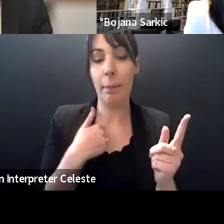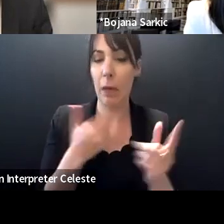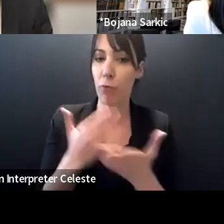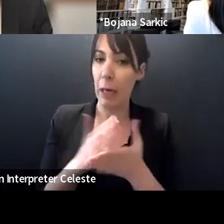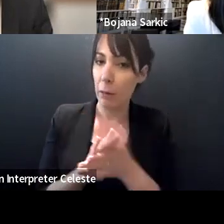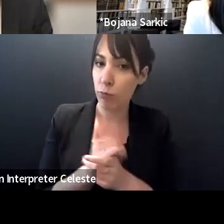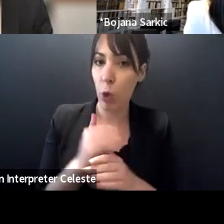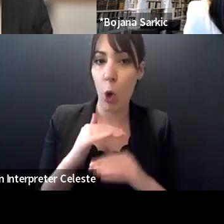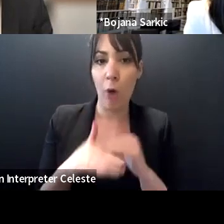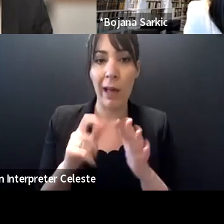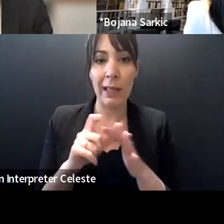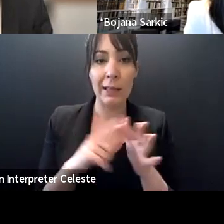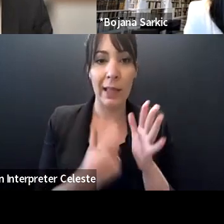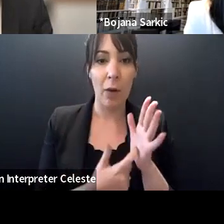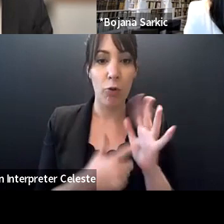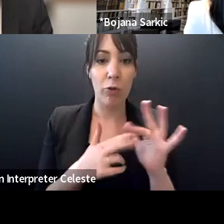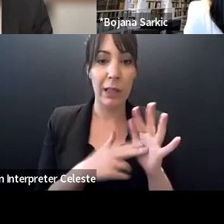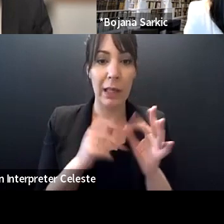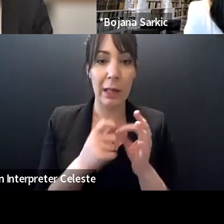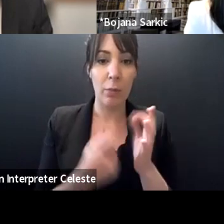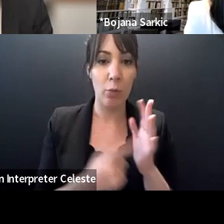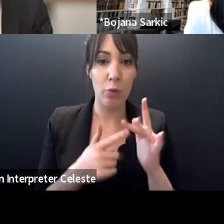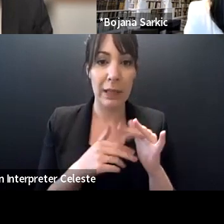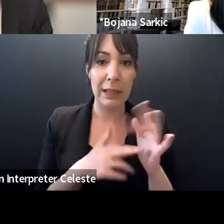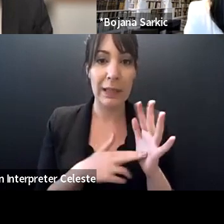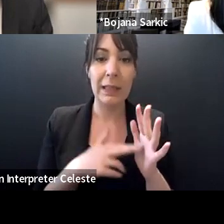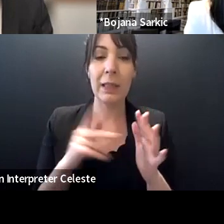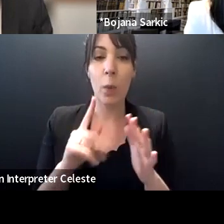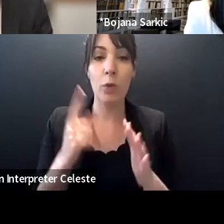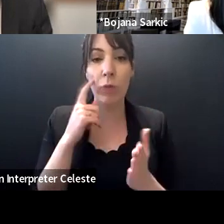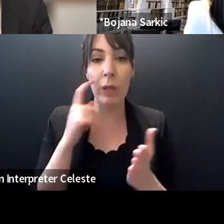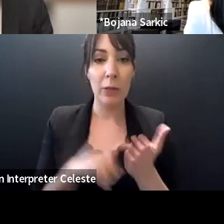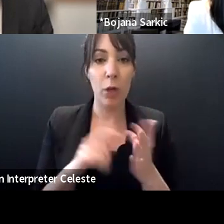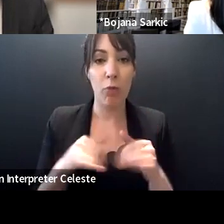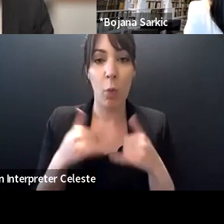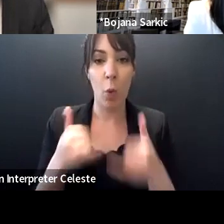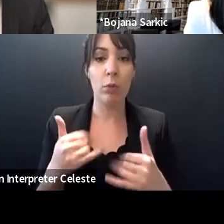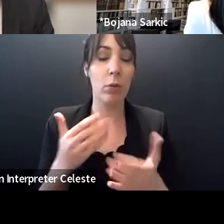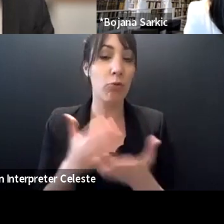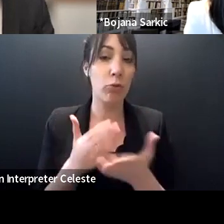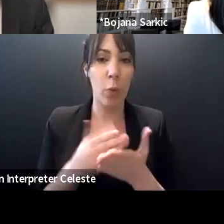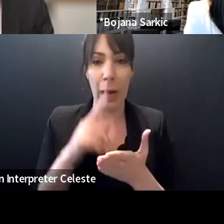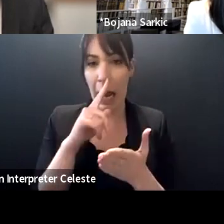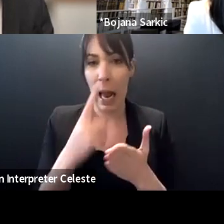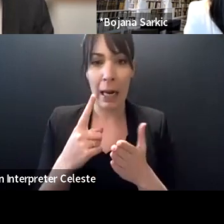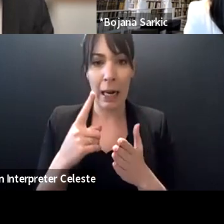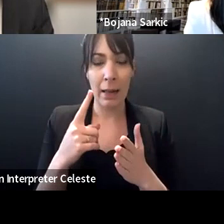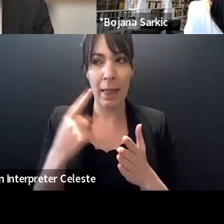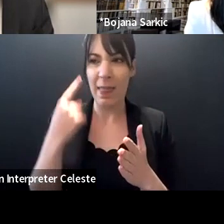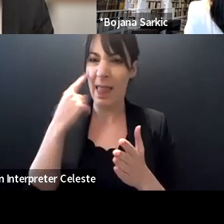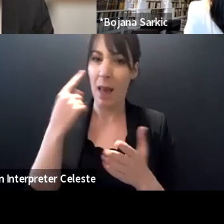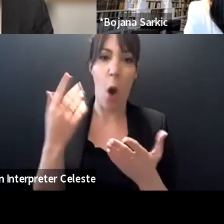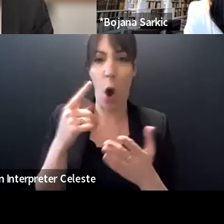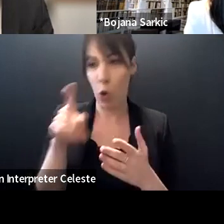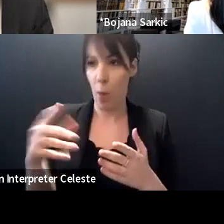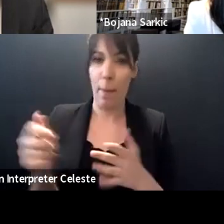I'm also a passionate advocate, is recognition and reward. You know, how do we expect people to do things that we are not placing value on